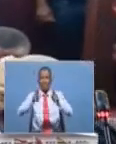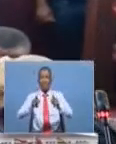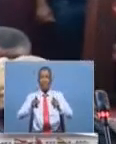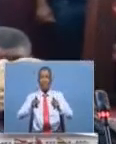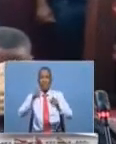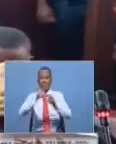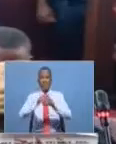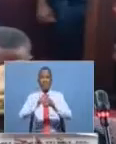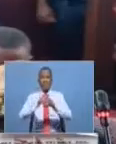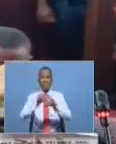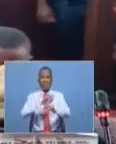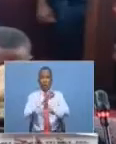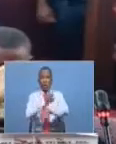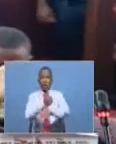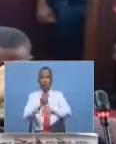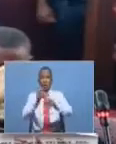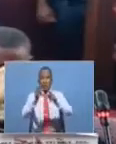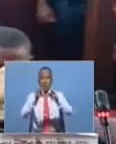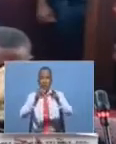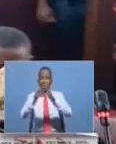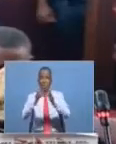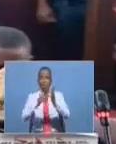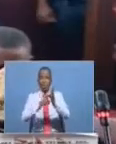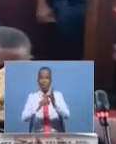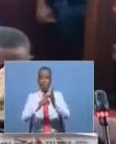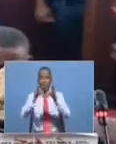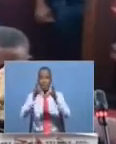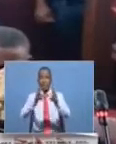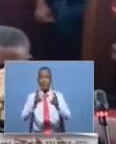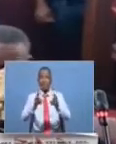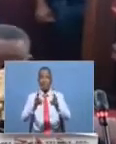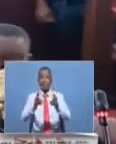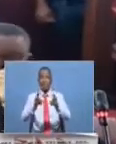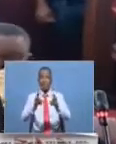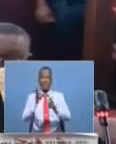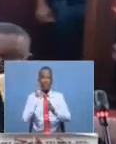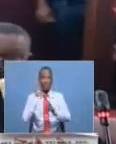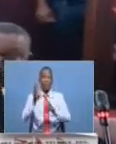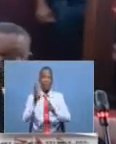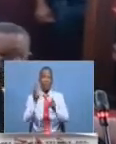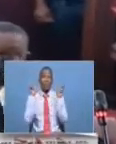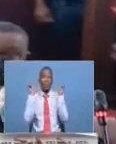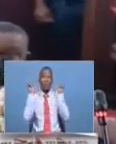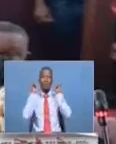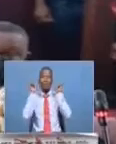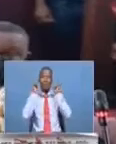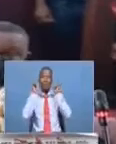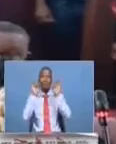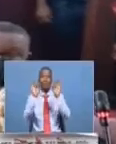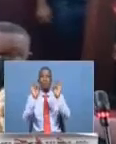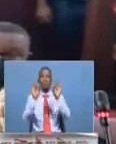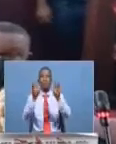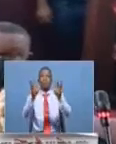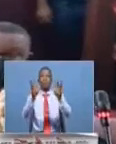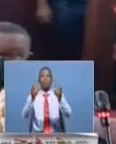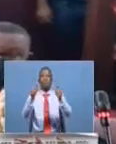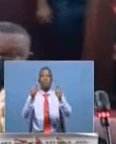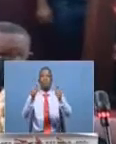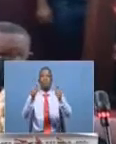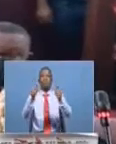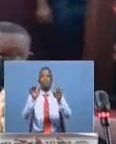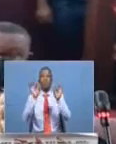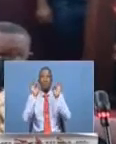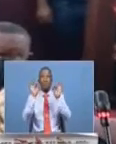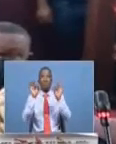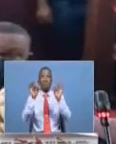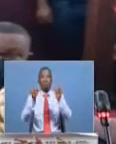adjudicating authority, the case shall be given a fair hearing within a reasonable time. A fair